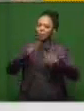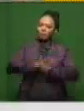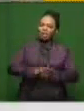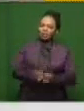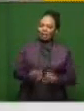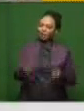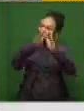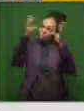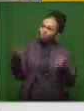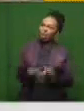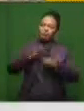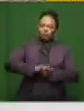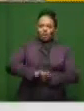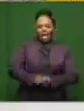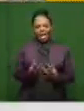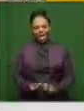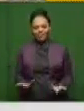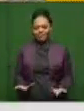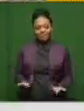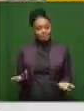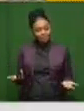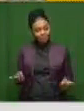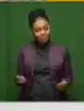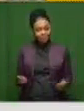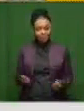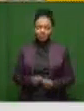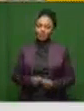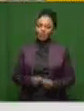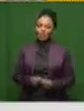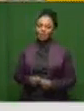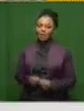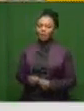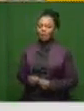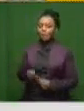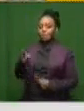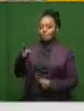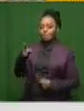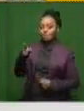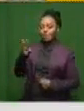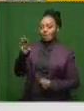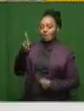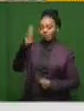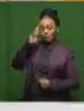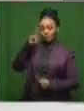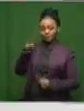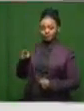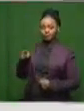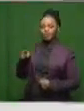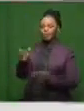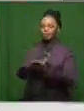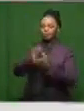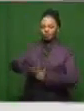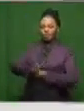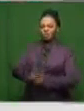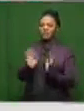population to in fact have this? Well, I just want to remind you that we have already got some of those pressures